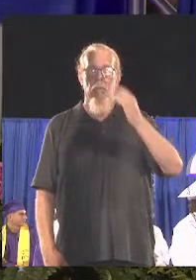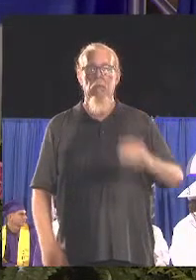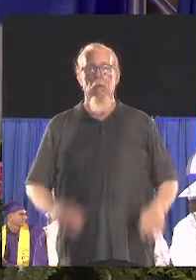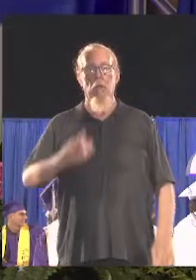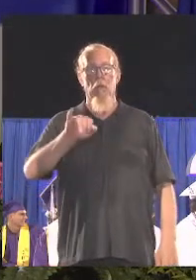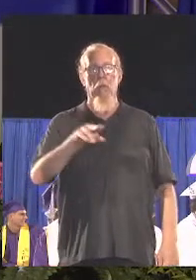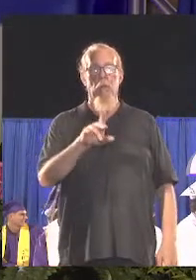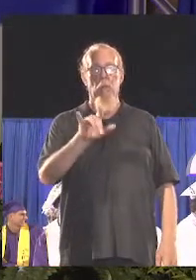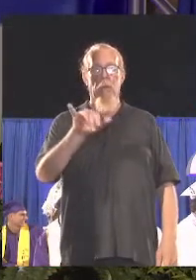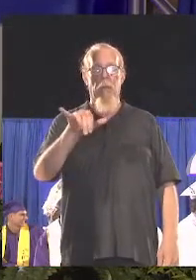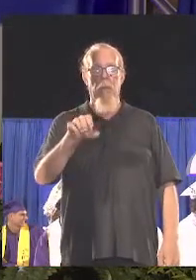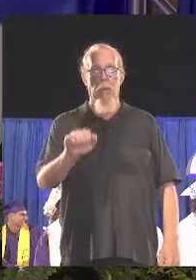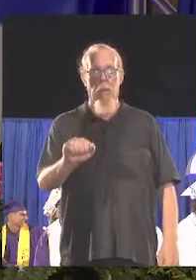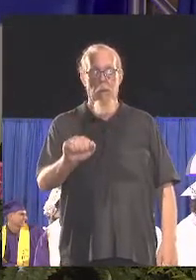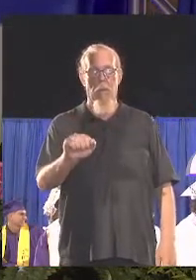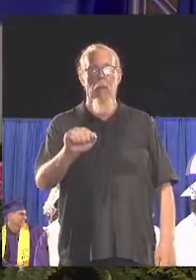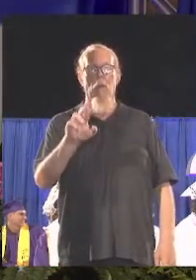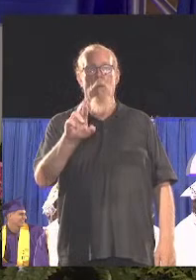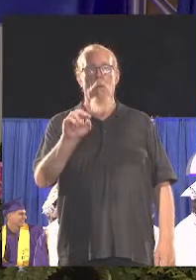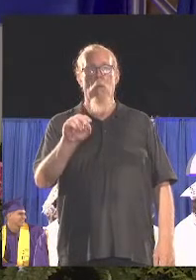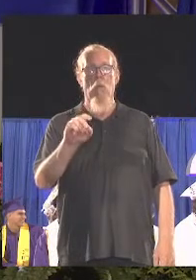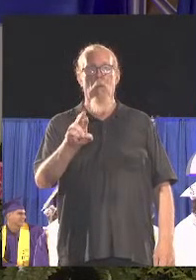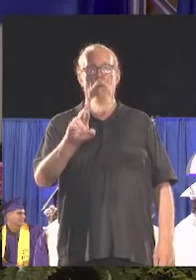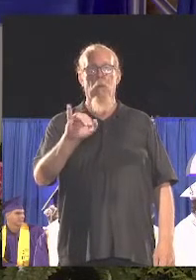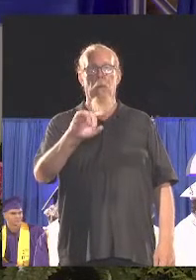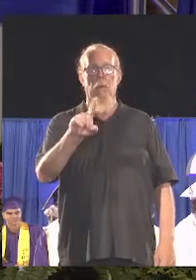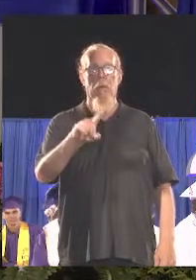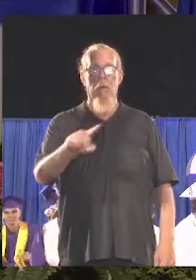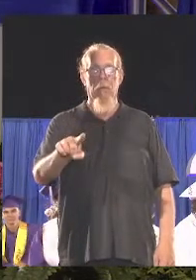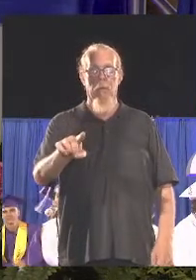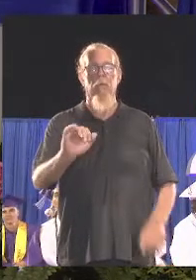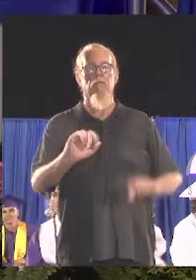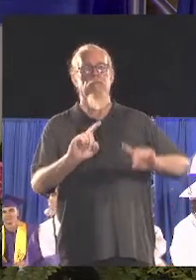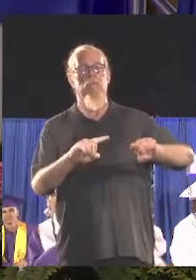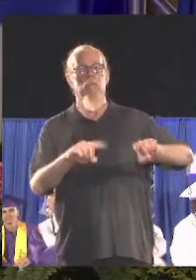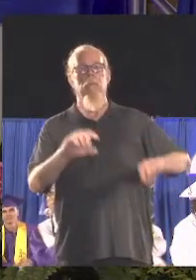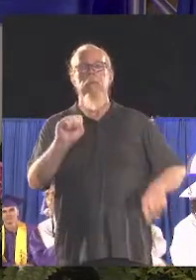Julia L. Rodriguez, San Antonio College.